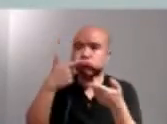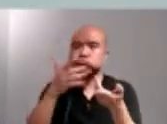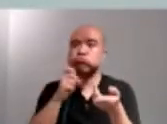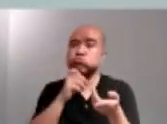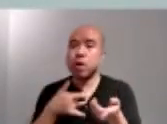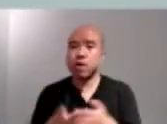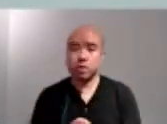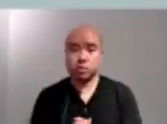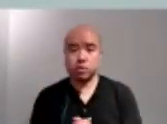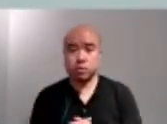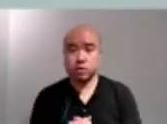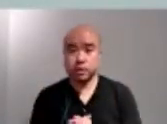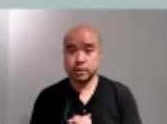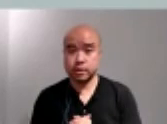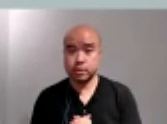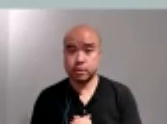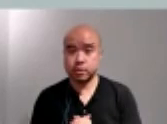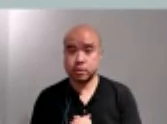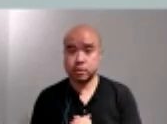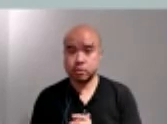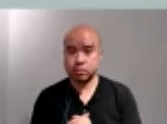And so